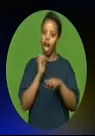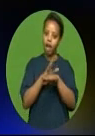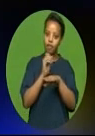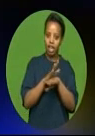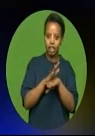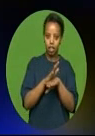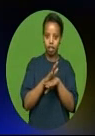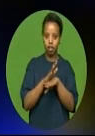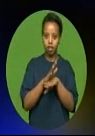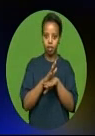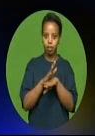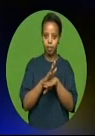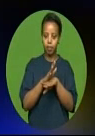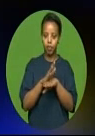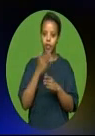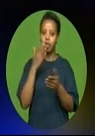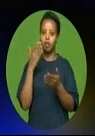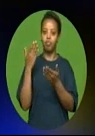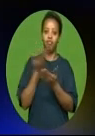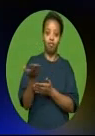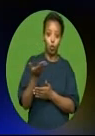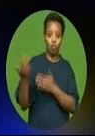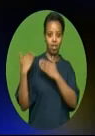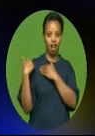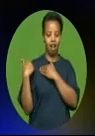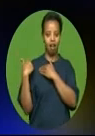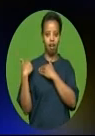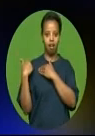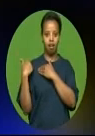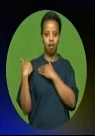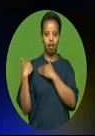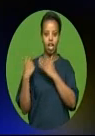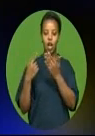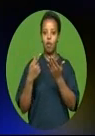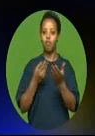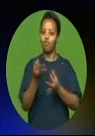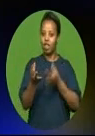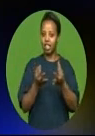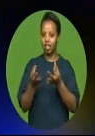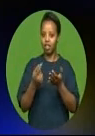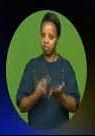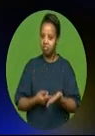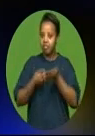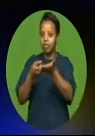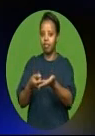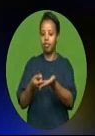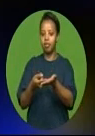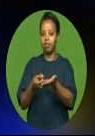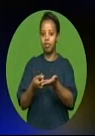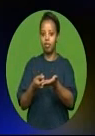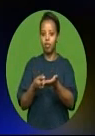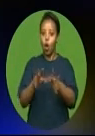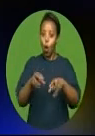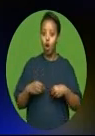advising, good carrier, presentation, honor